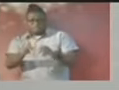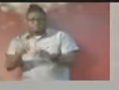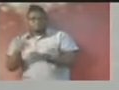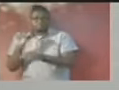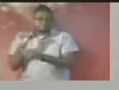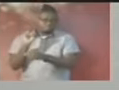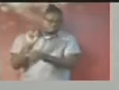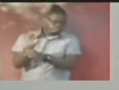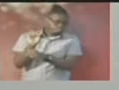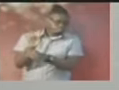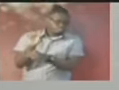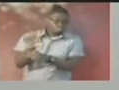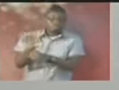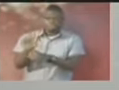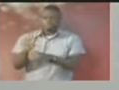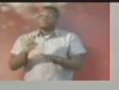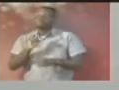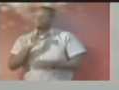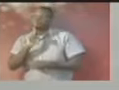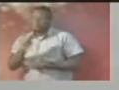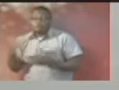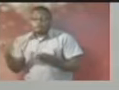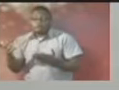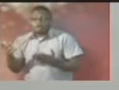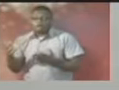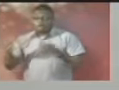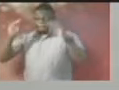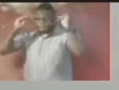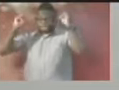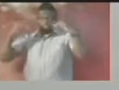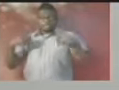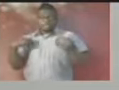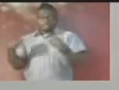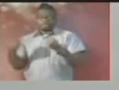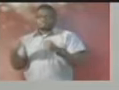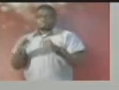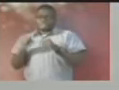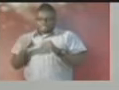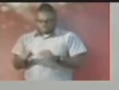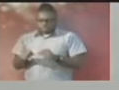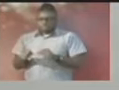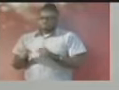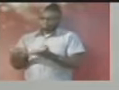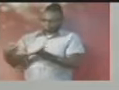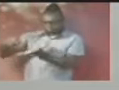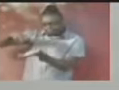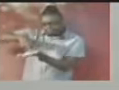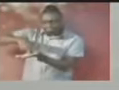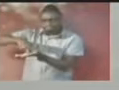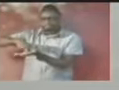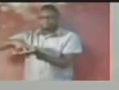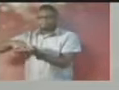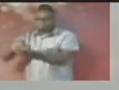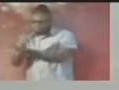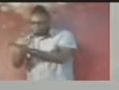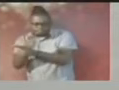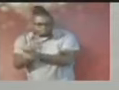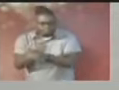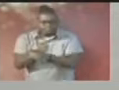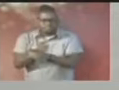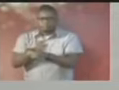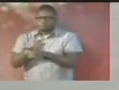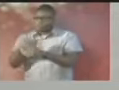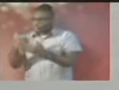to assure you that the Ministry of Health remains committed to providing you with relevant, accurate, and up-to-date information